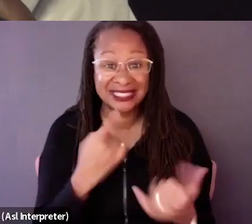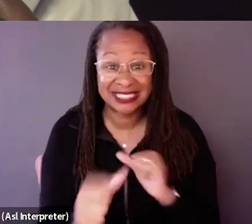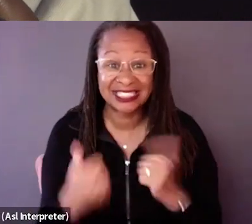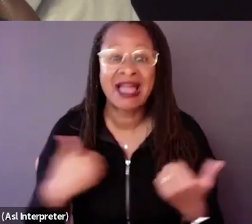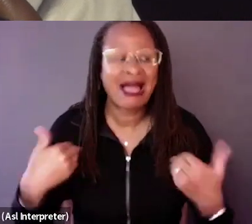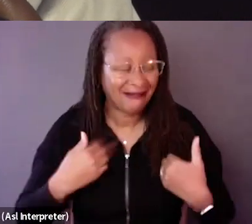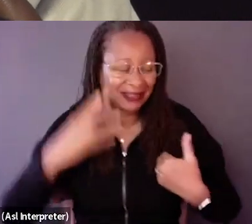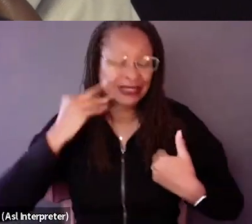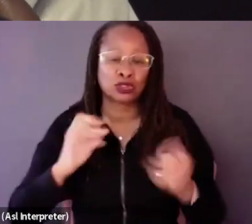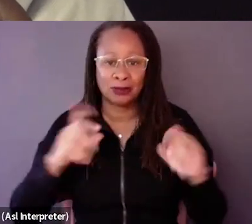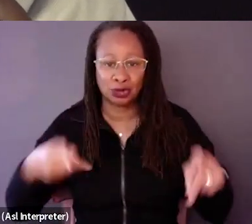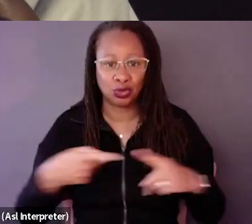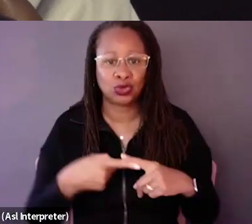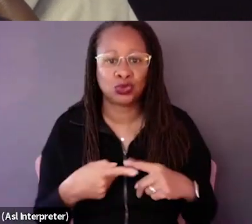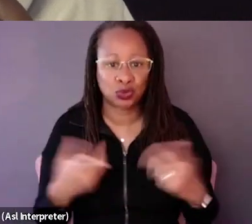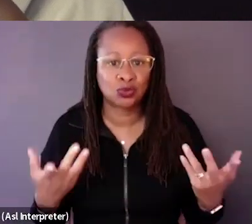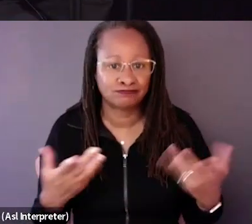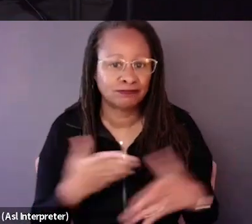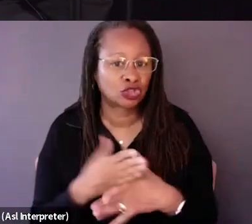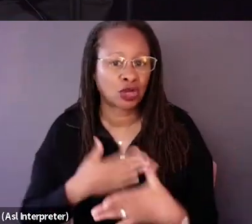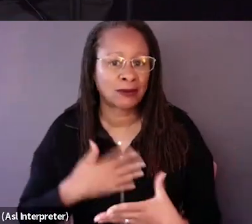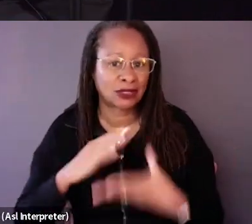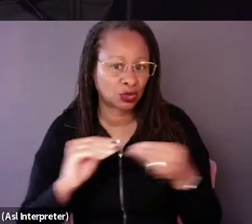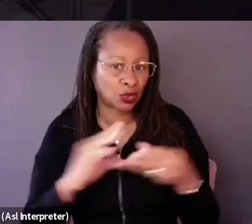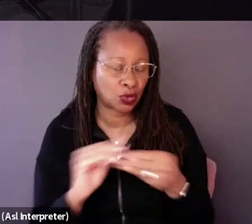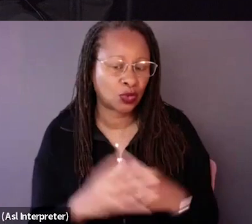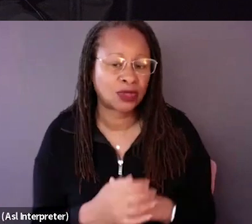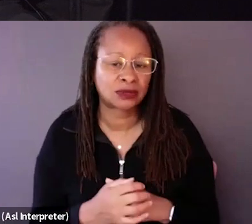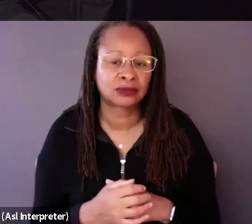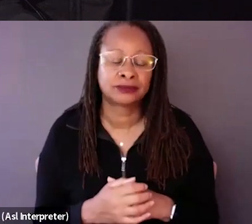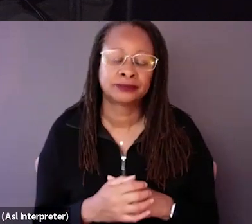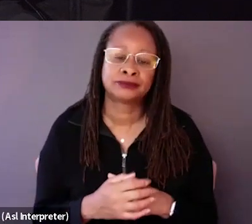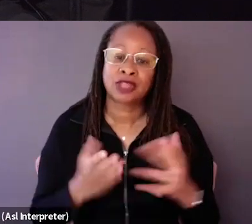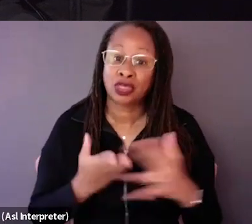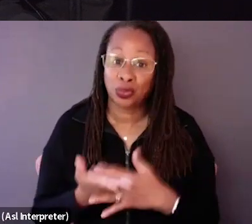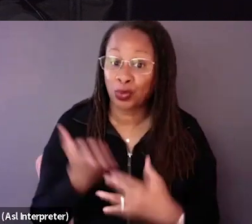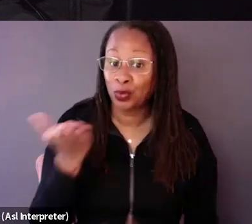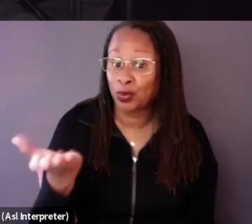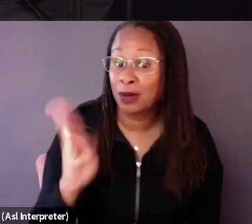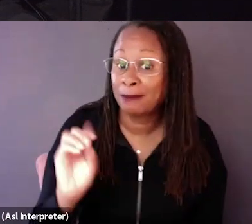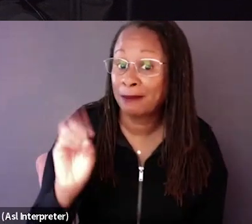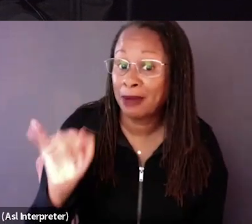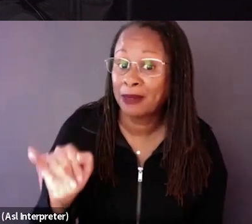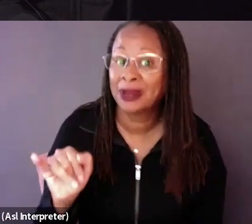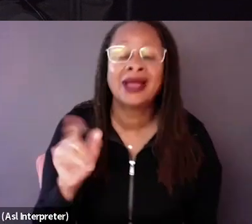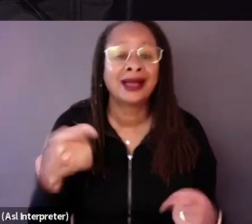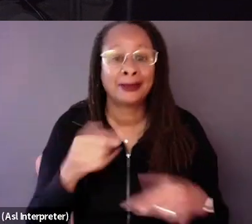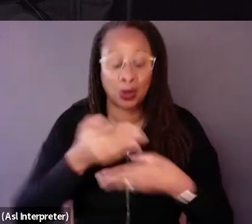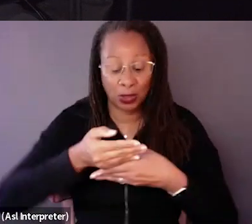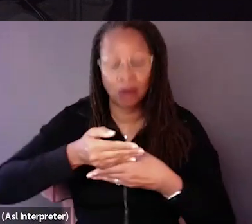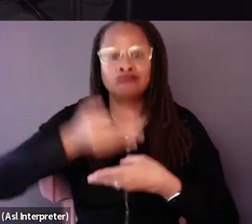know. So we were very lucky. Bobby, he was a star. He's very